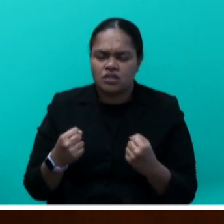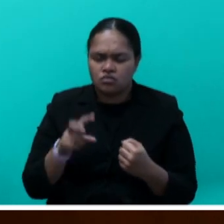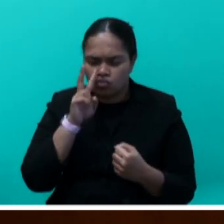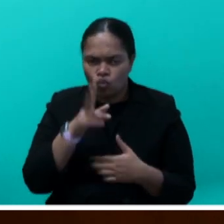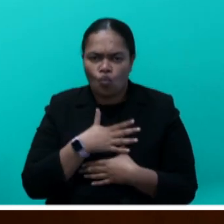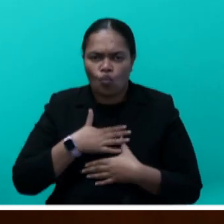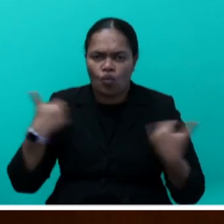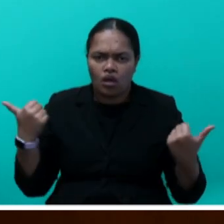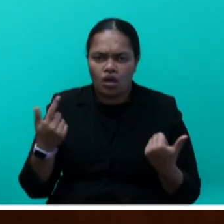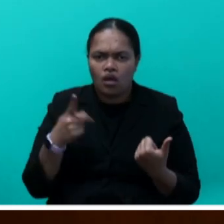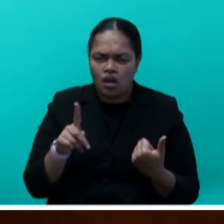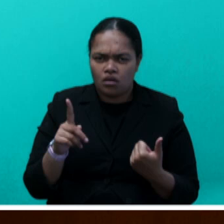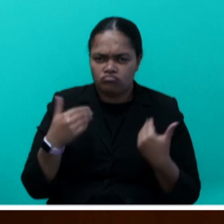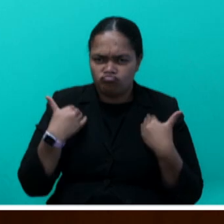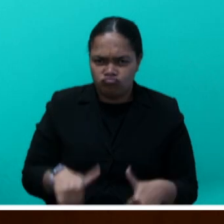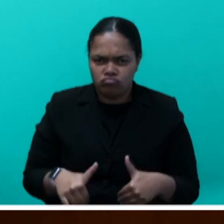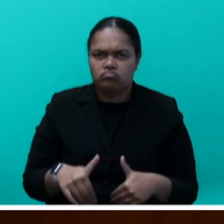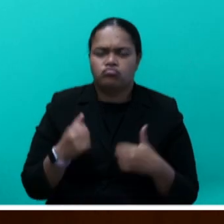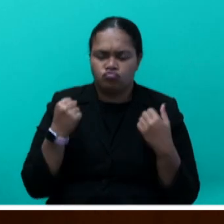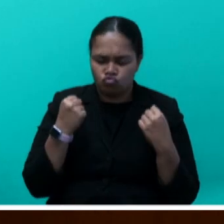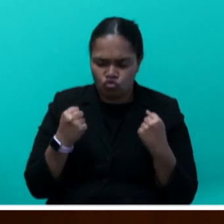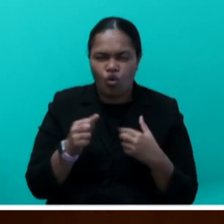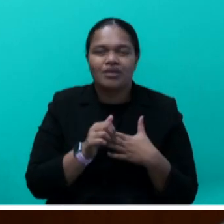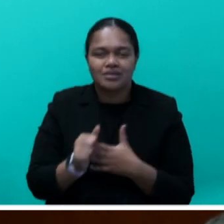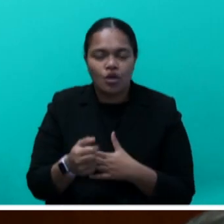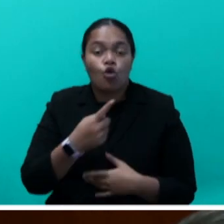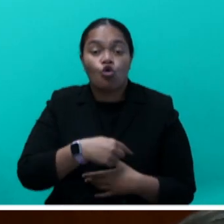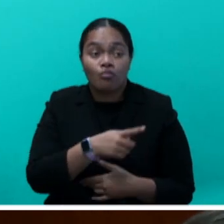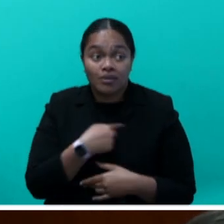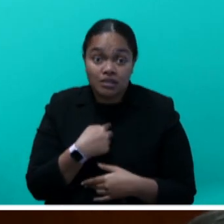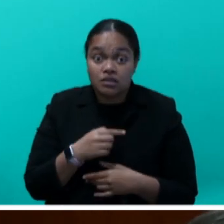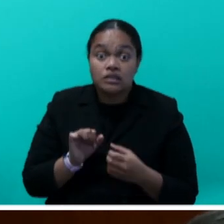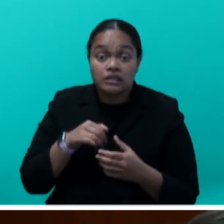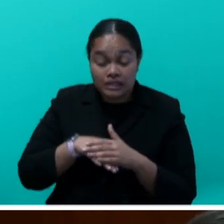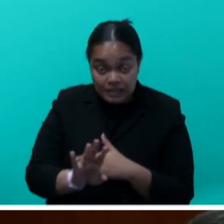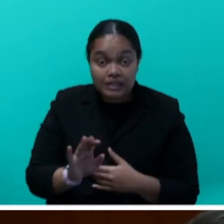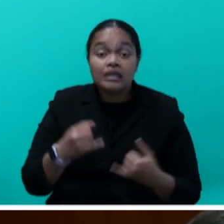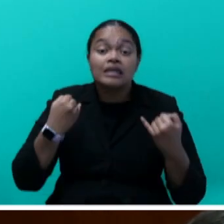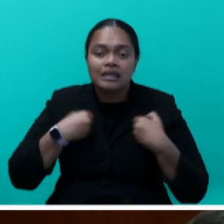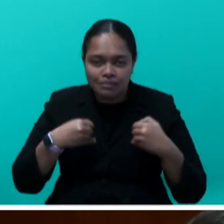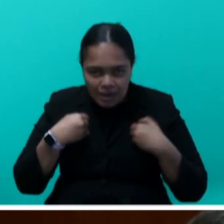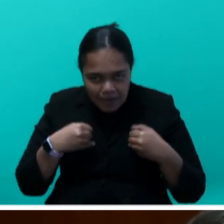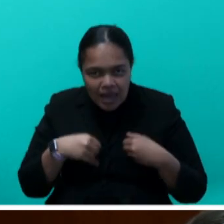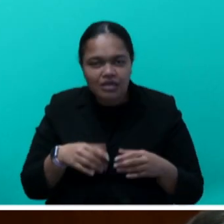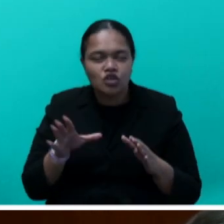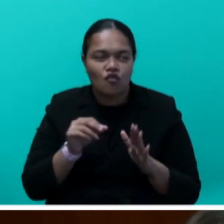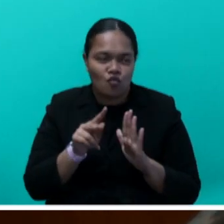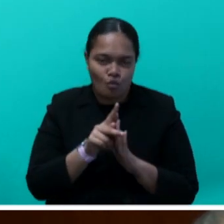through strong leadership and commitment in the implementation of policy.